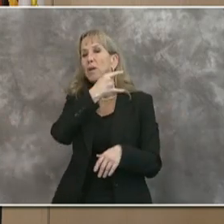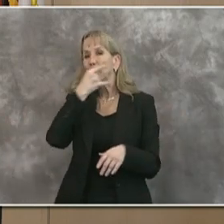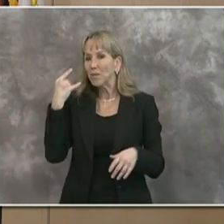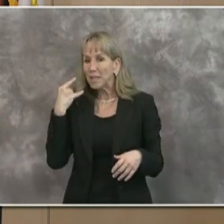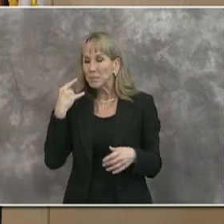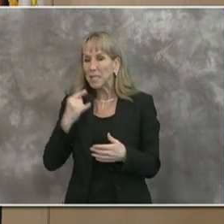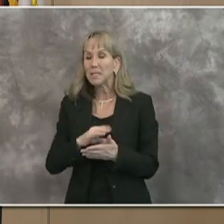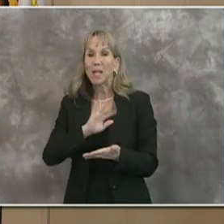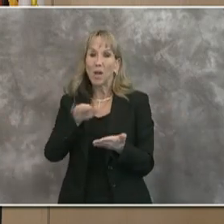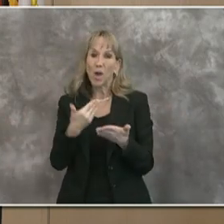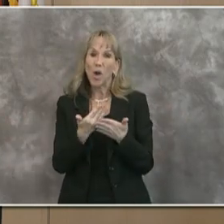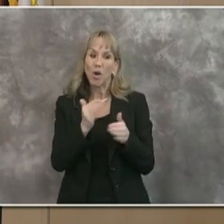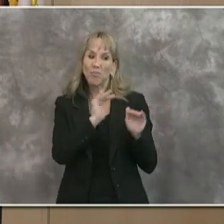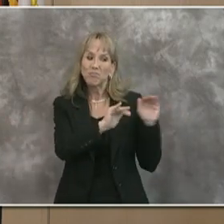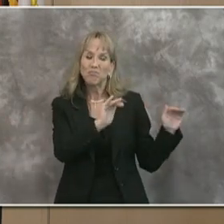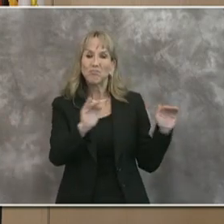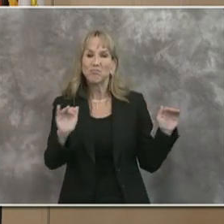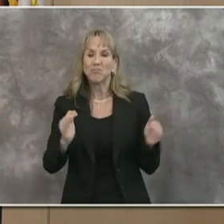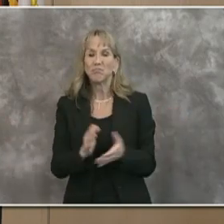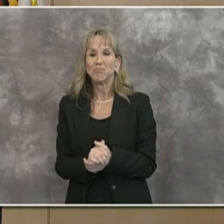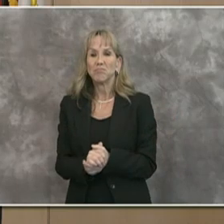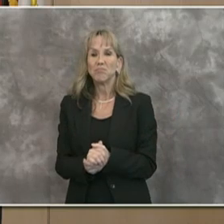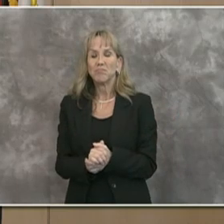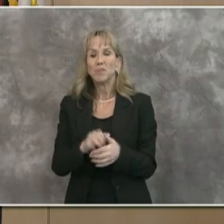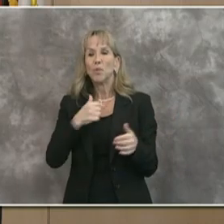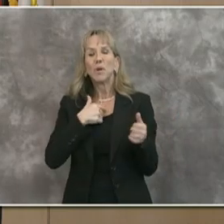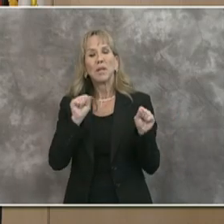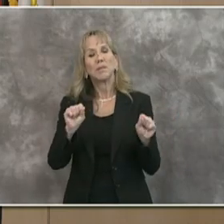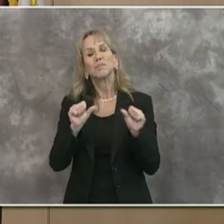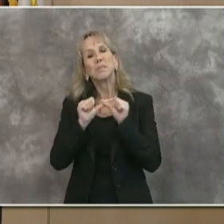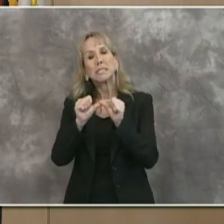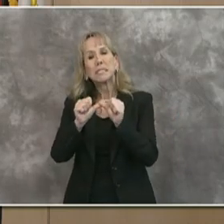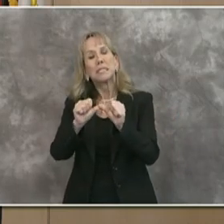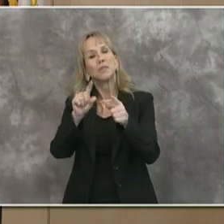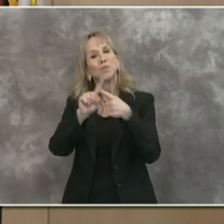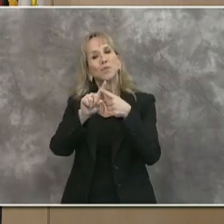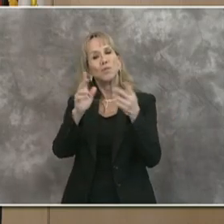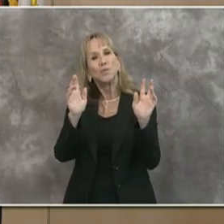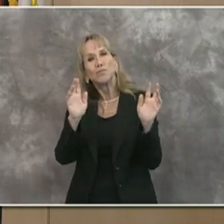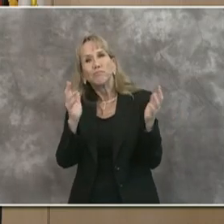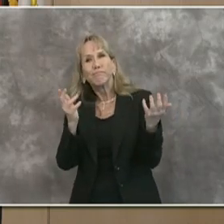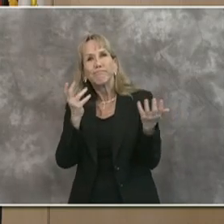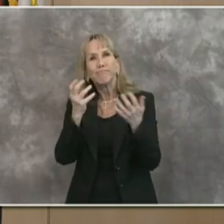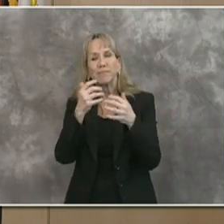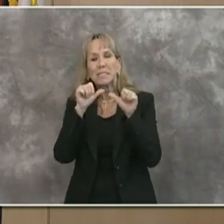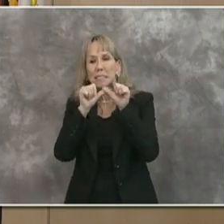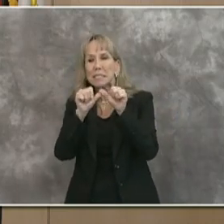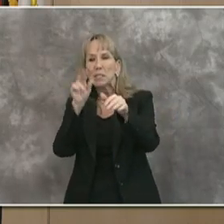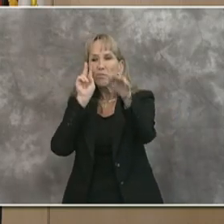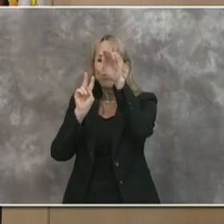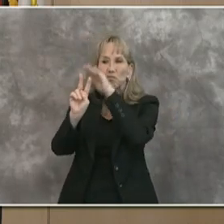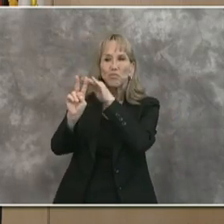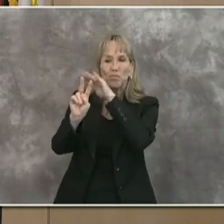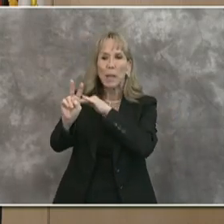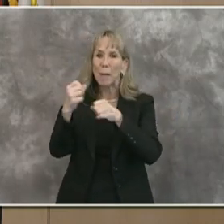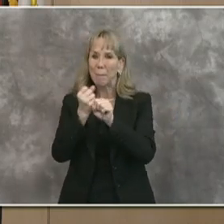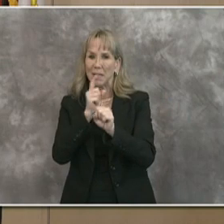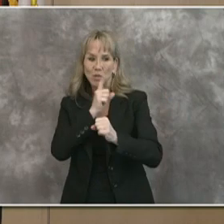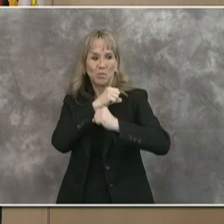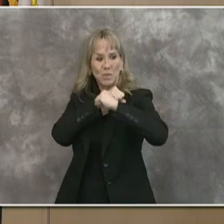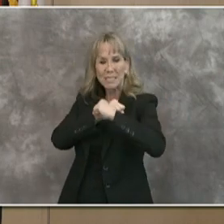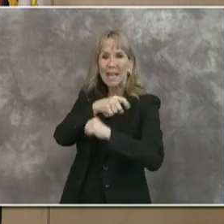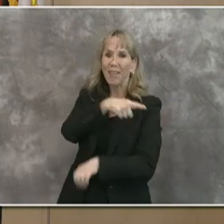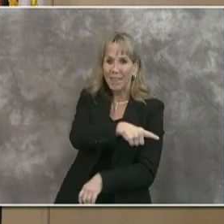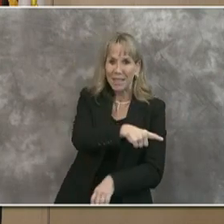as everyone is being asked to do, so that we can continue to protect them and so that they are not exposed